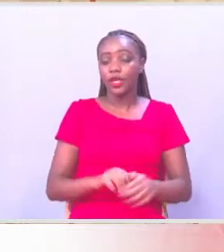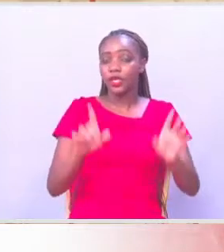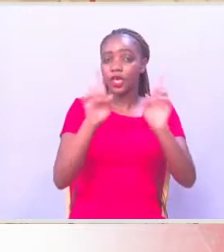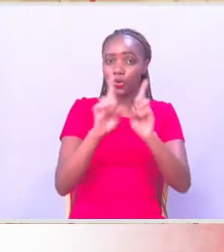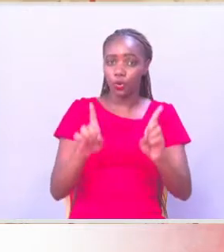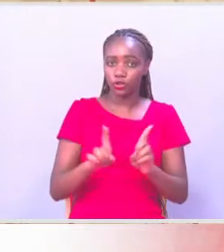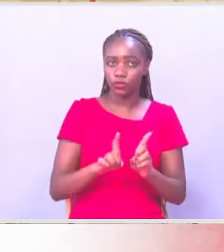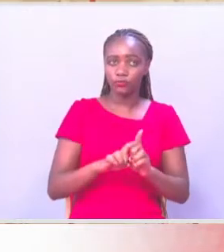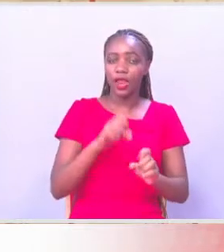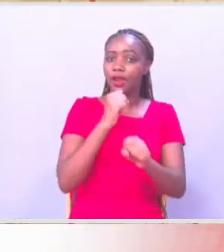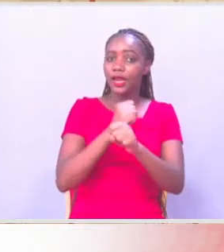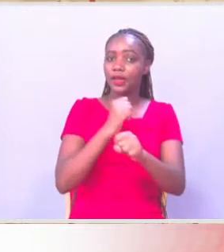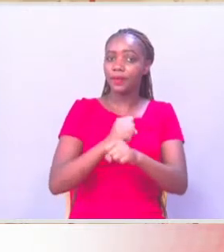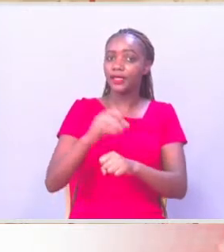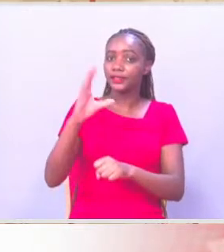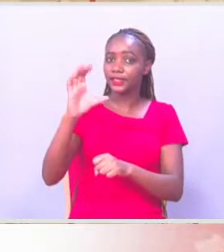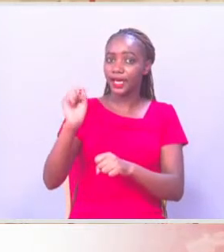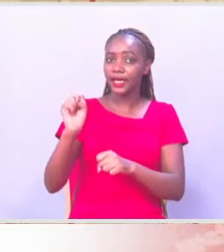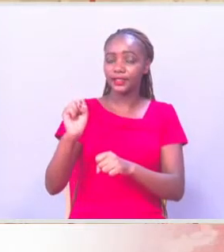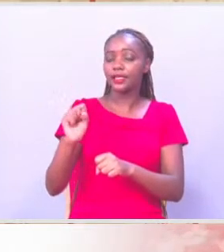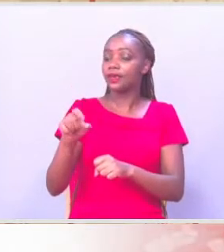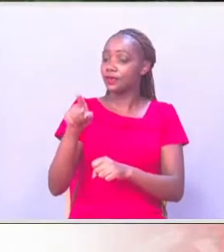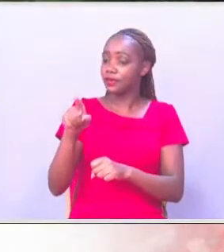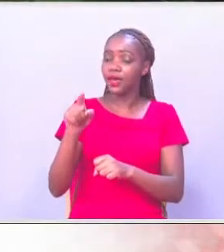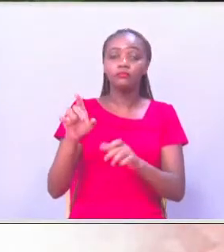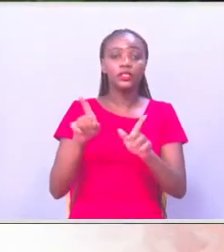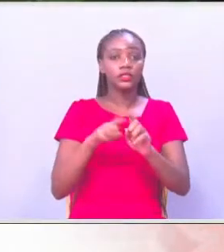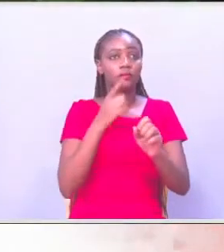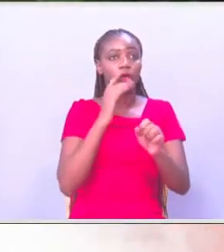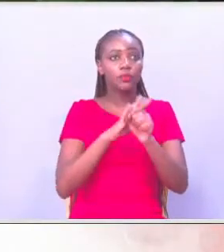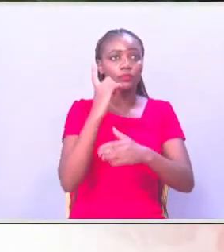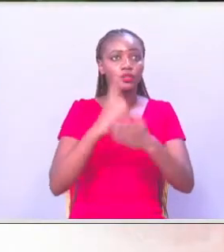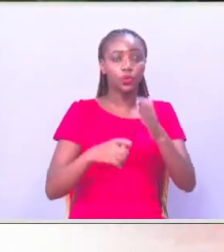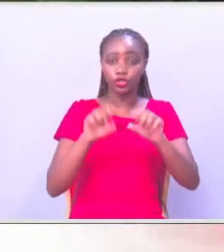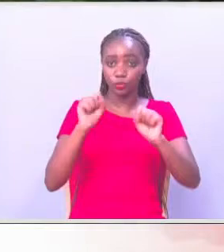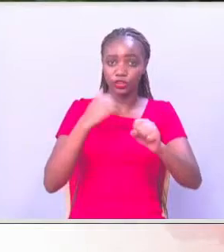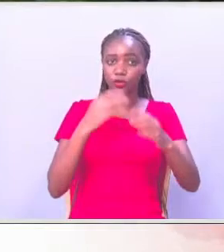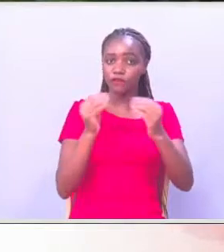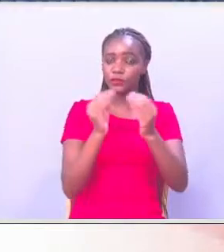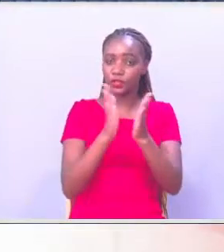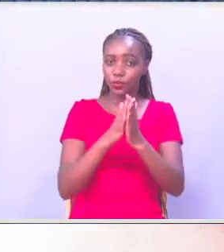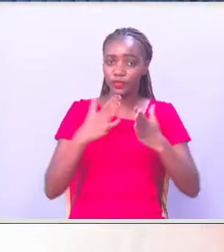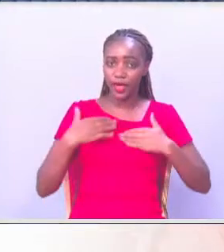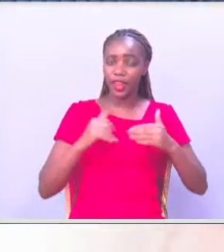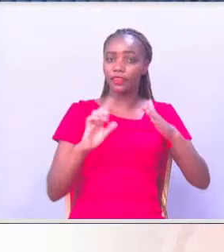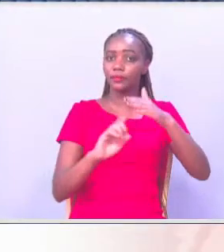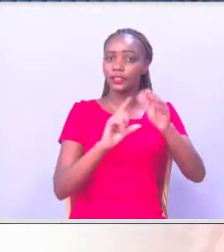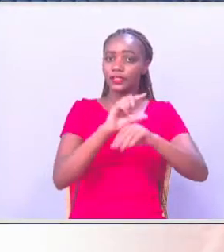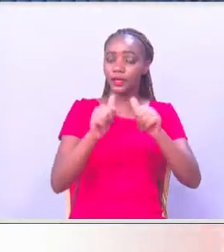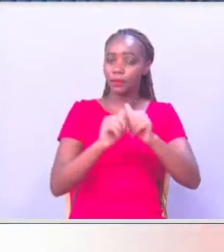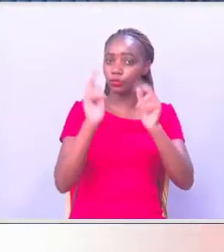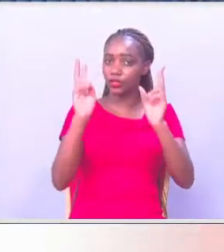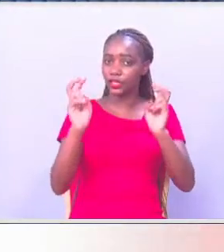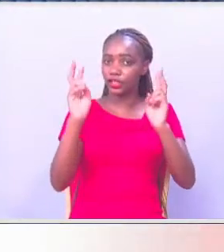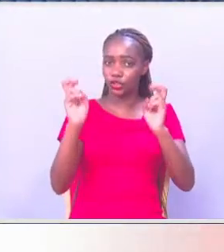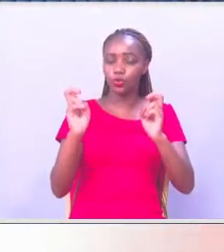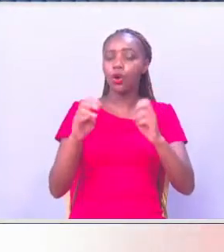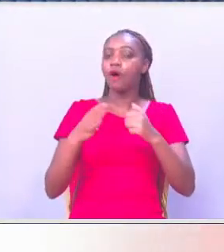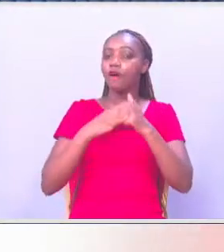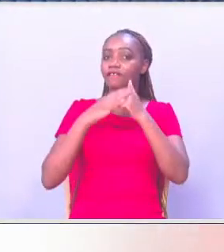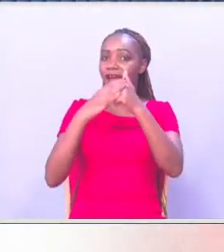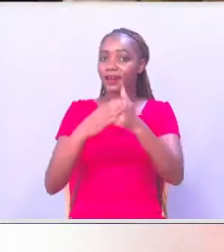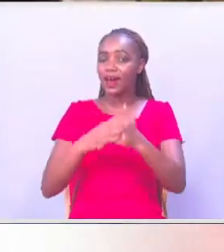Elsewhere, Labour Cabinet Secretary Simon Chelugui has promised to hold a meeting with the Health Ministry over the fate of the